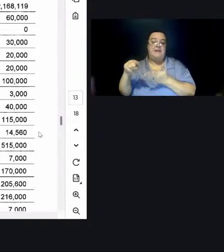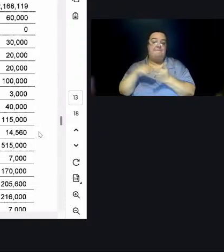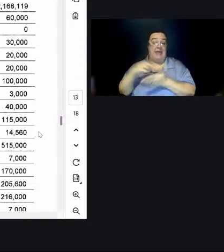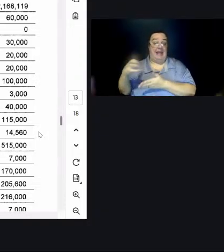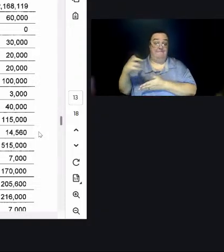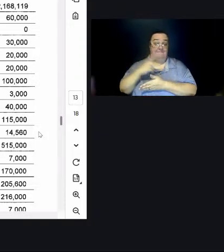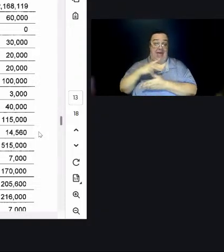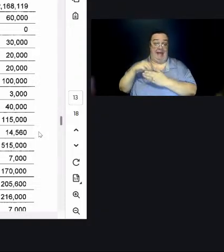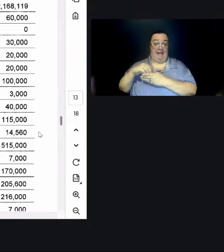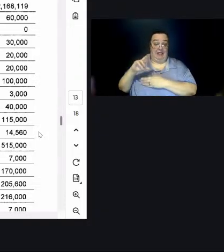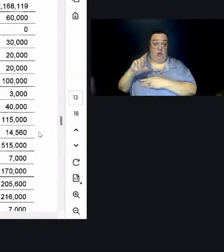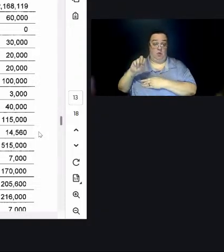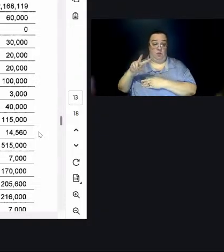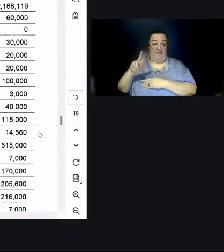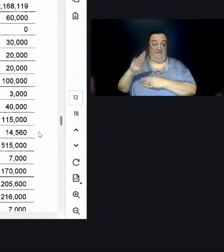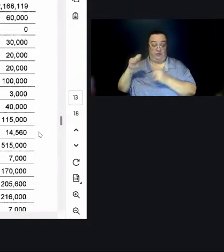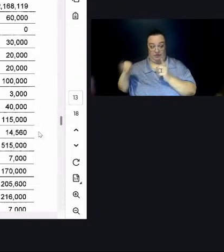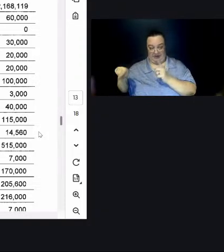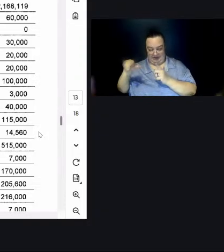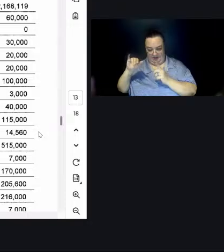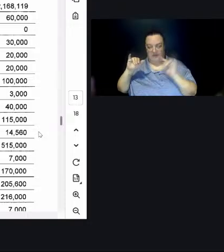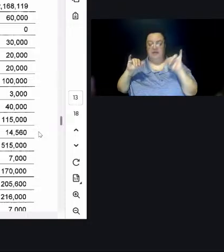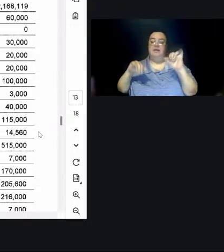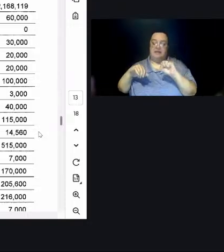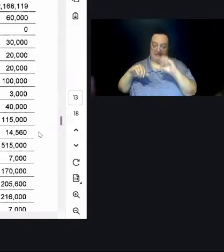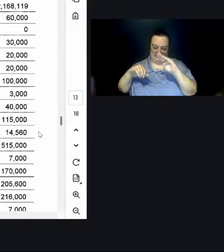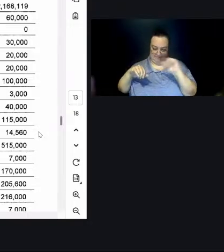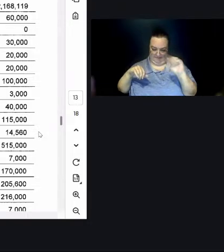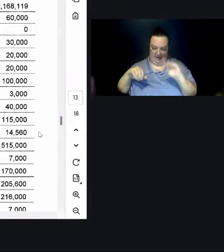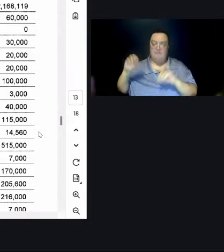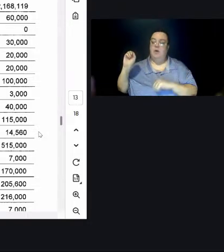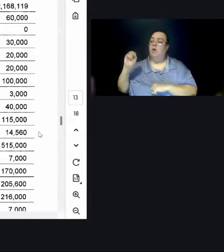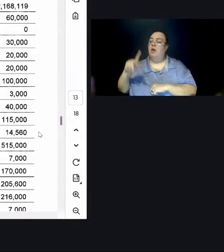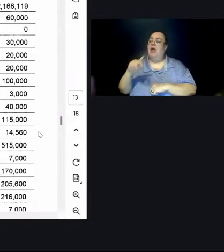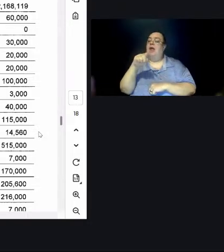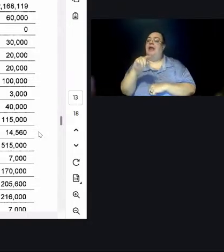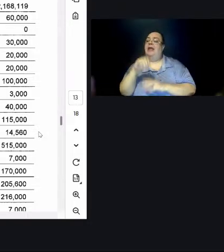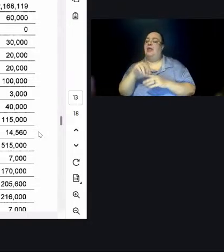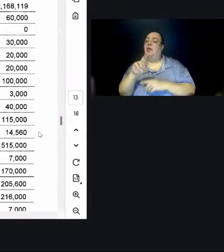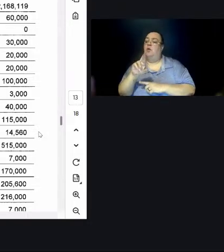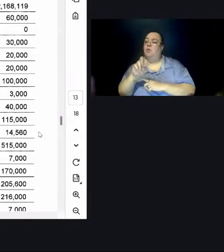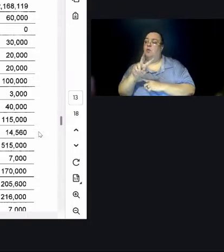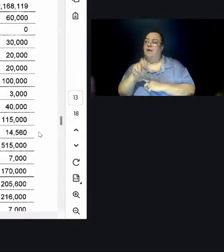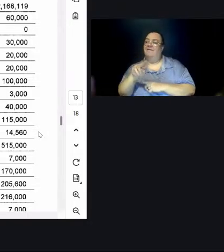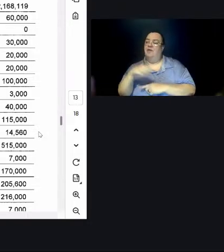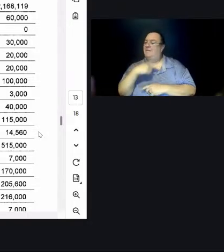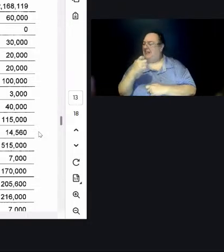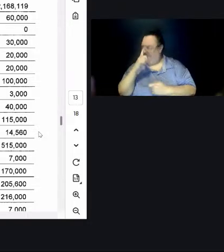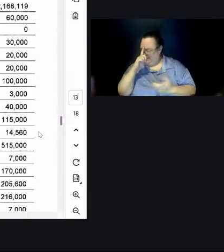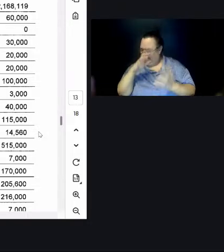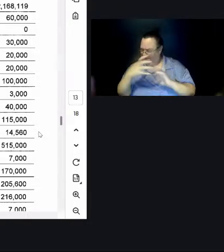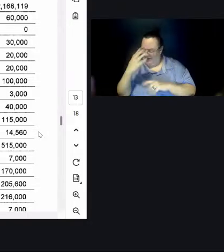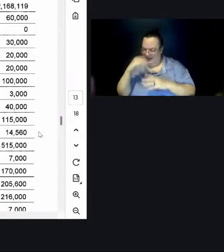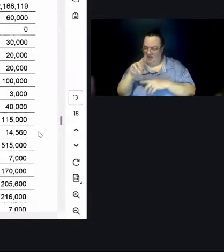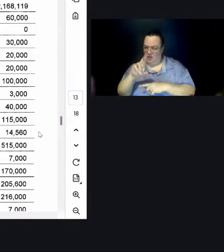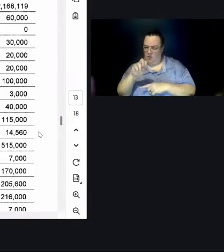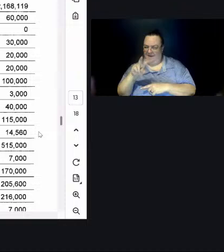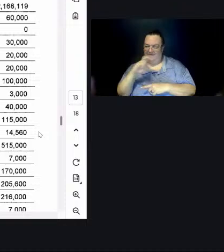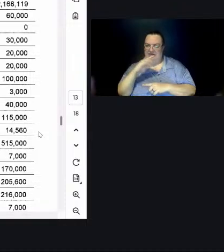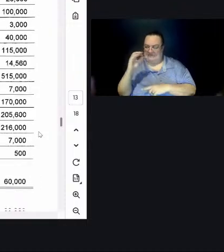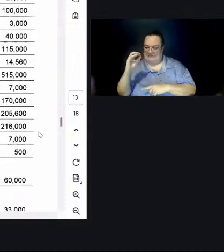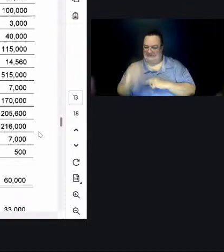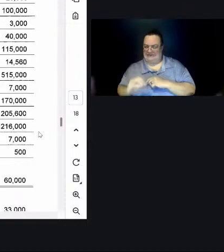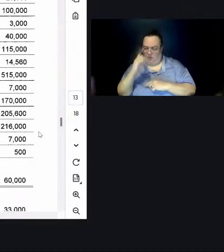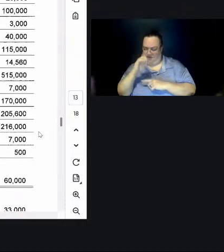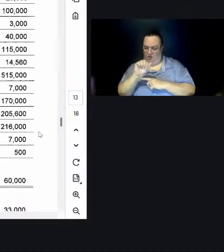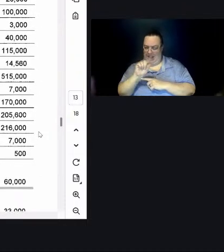here? Yes, ma'am. Okay, because in the revenue, I was just a little confused, because in the revenue, it's zeroed out for administrative